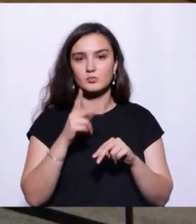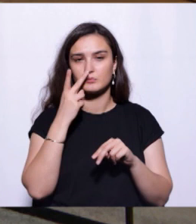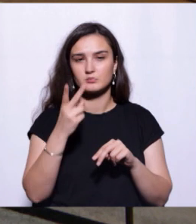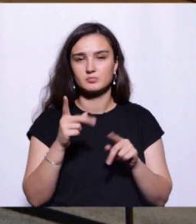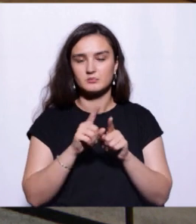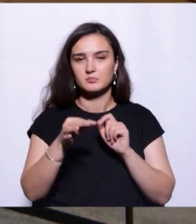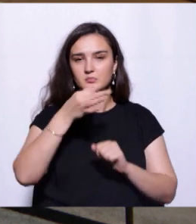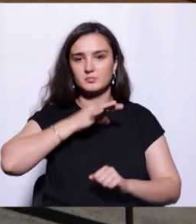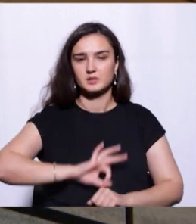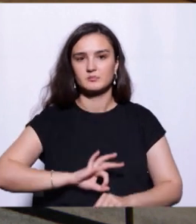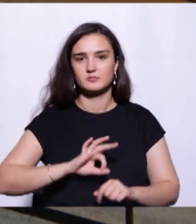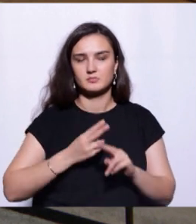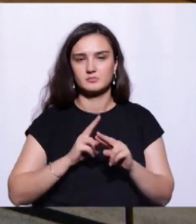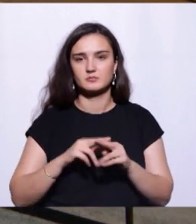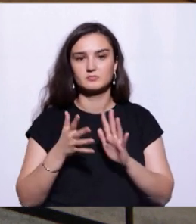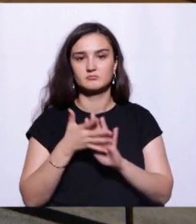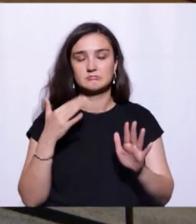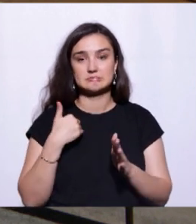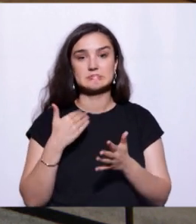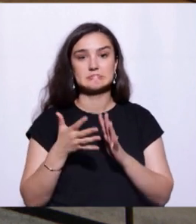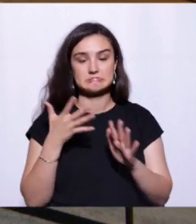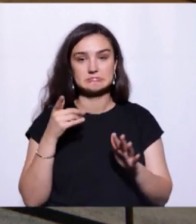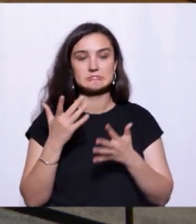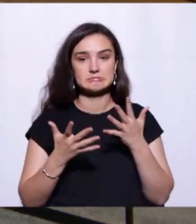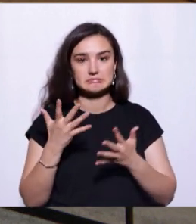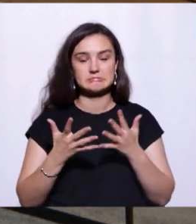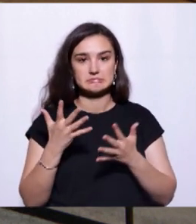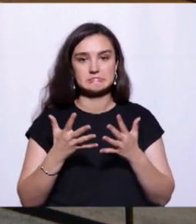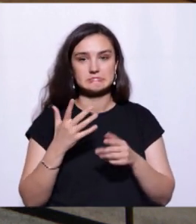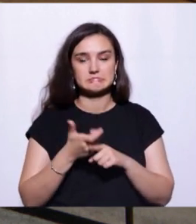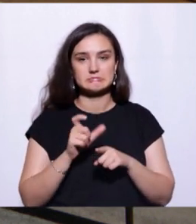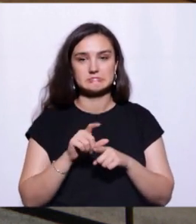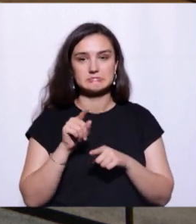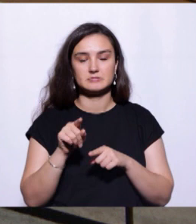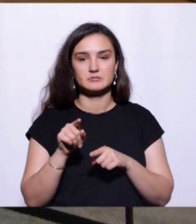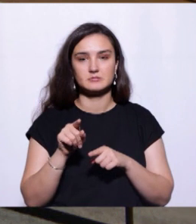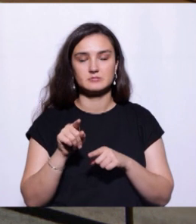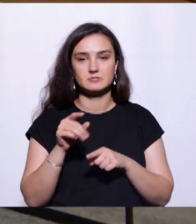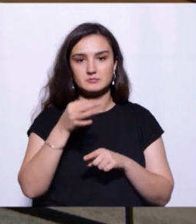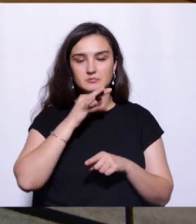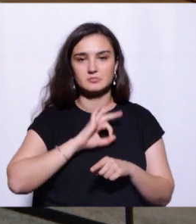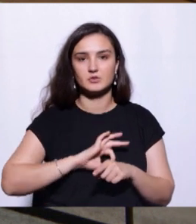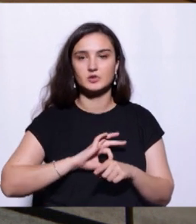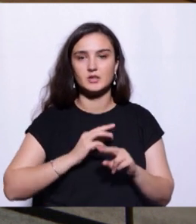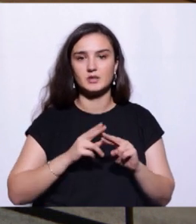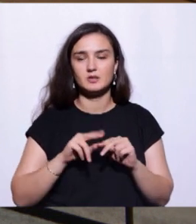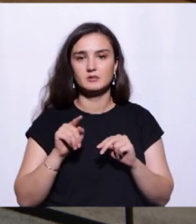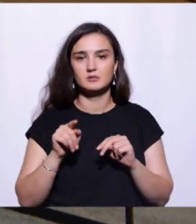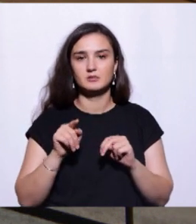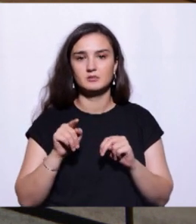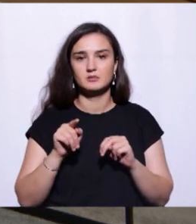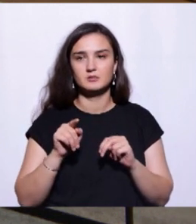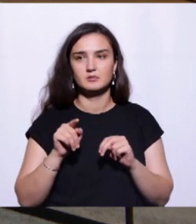like a pill, in real life, I think it is probably pretty small because pills are pretty small. You